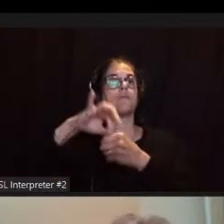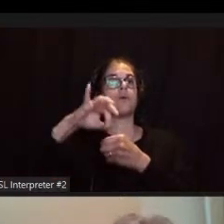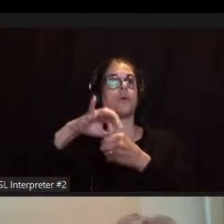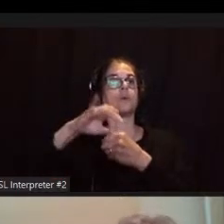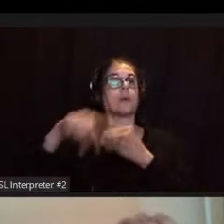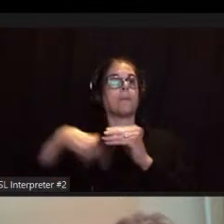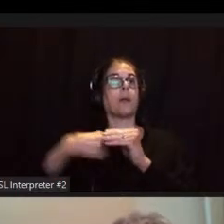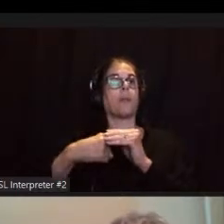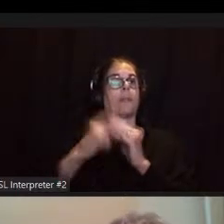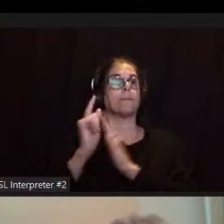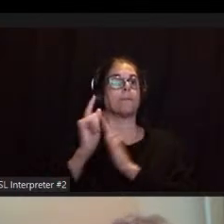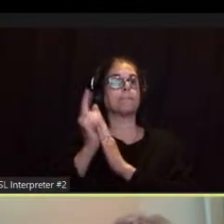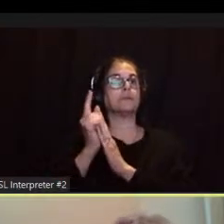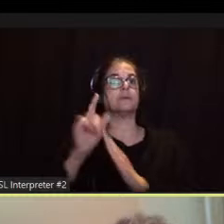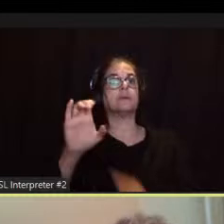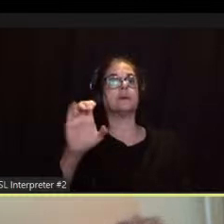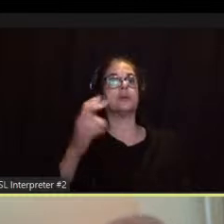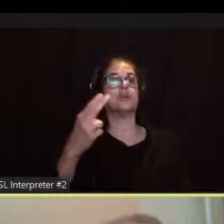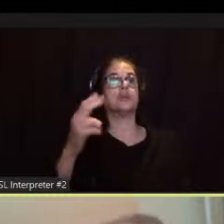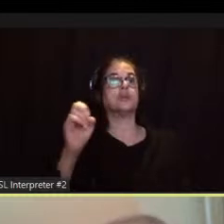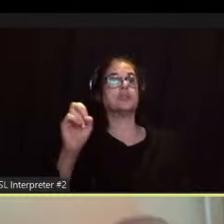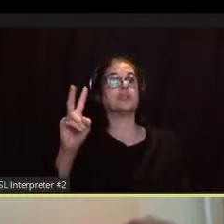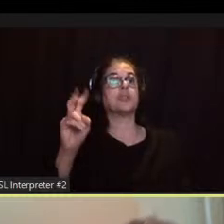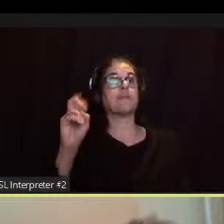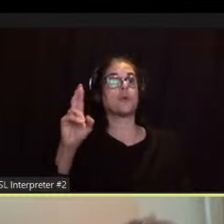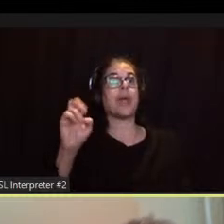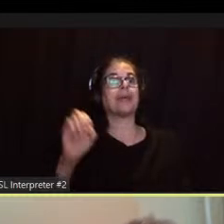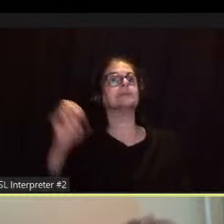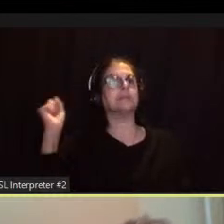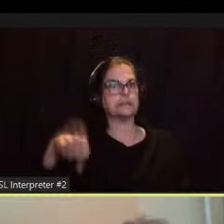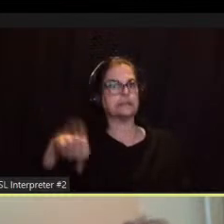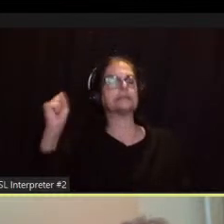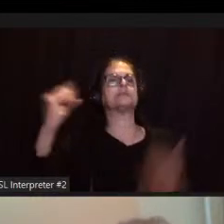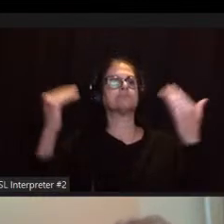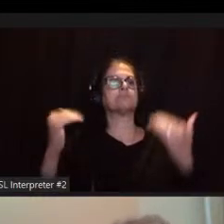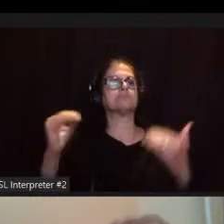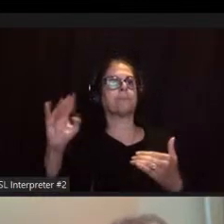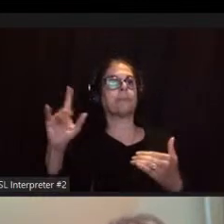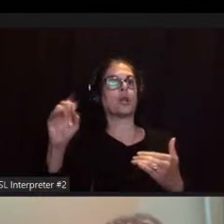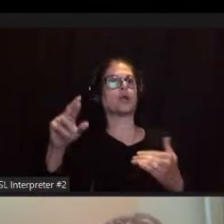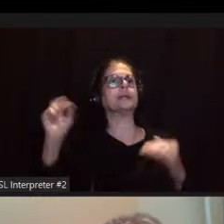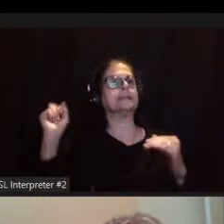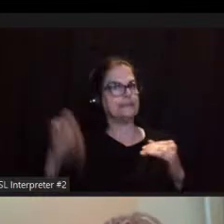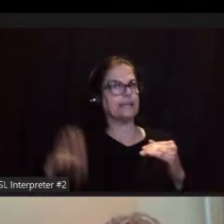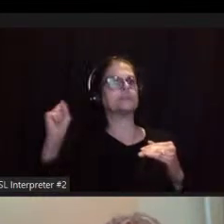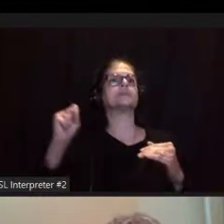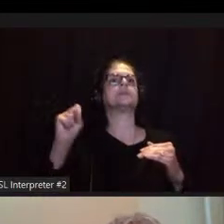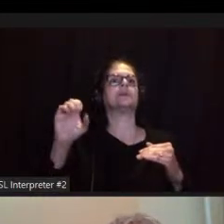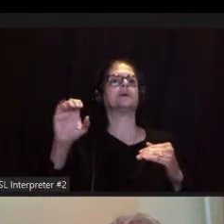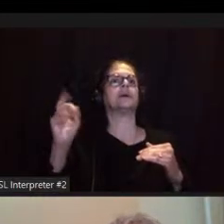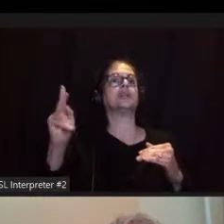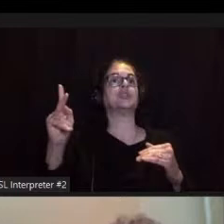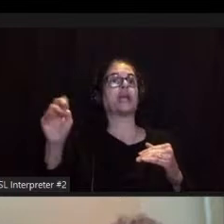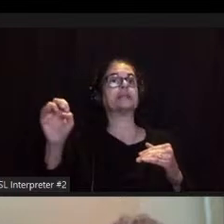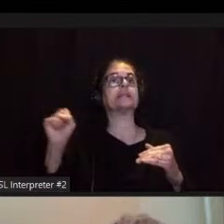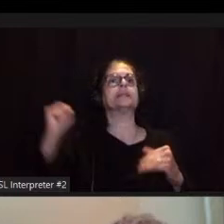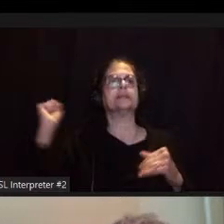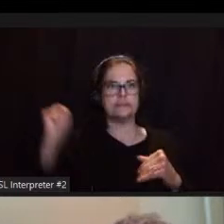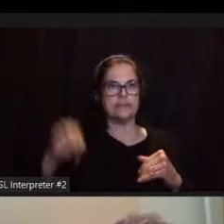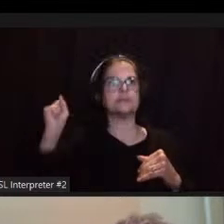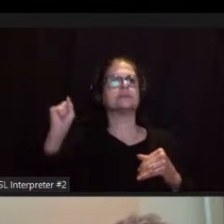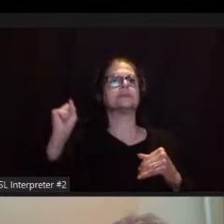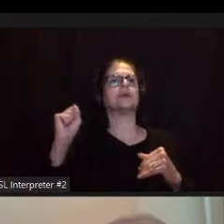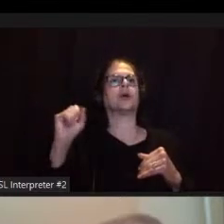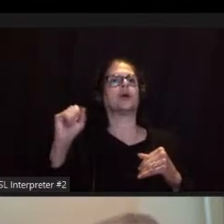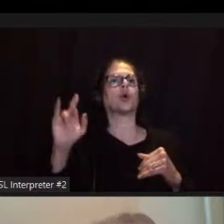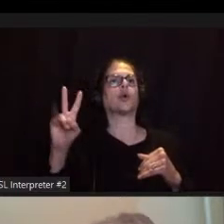minutes. Judge Chevrolet. Yes. Reverend Miller. Yes. Reverend Jakes. Yes. Director